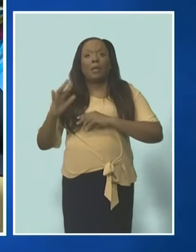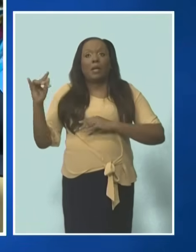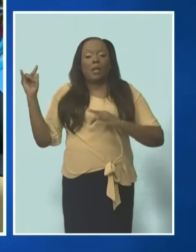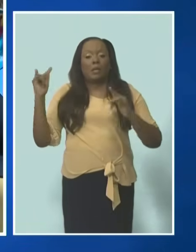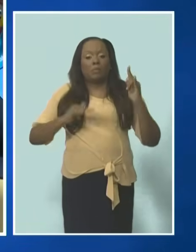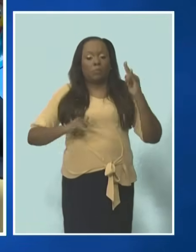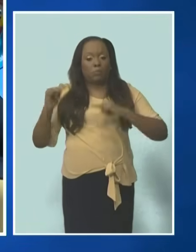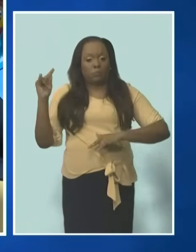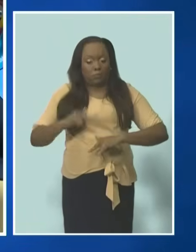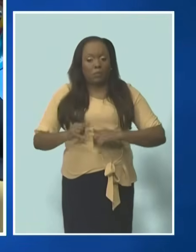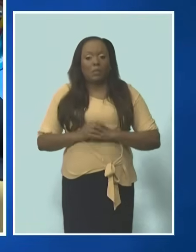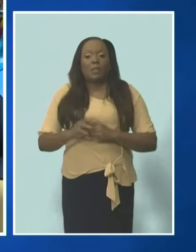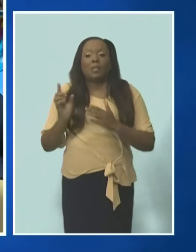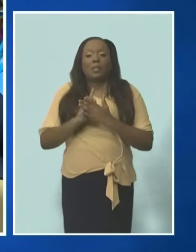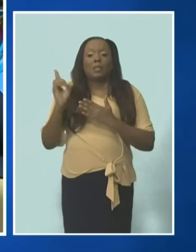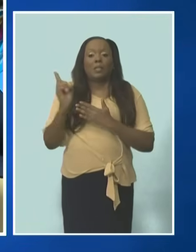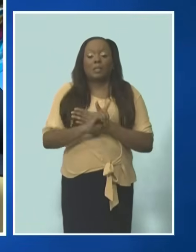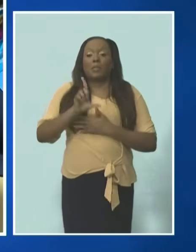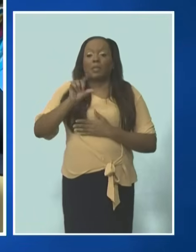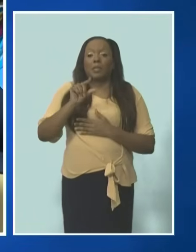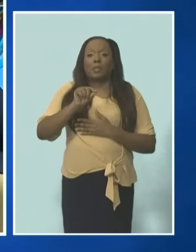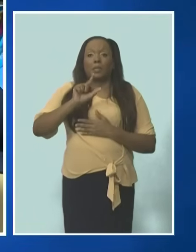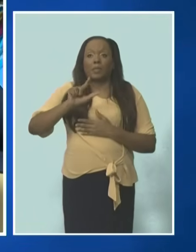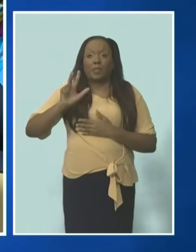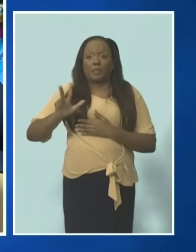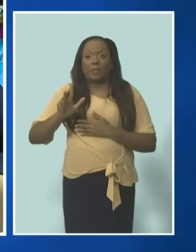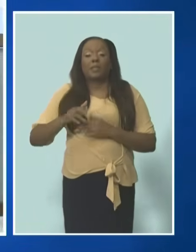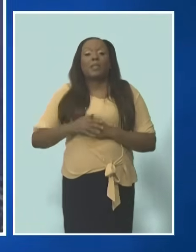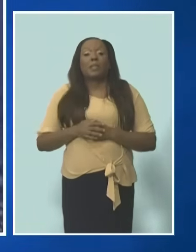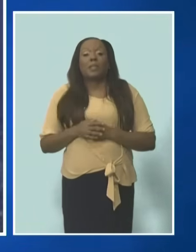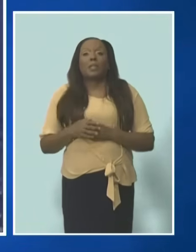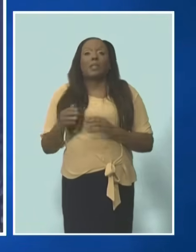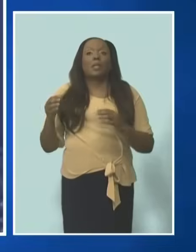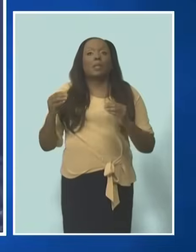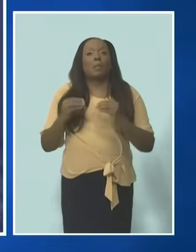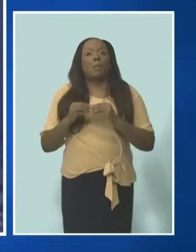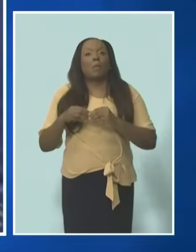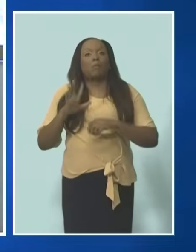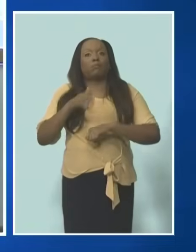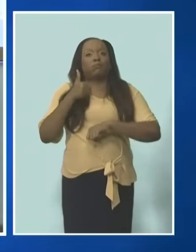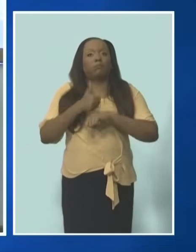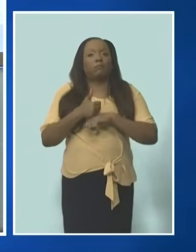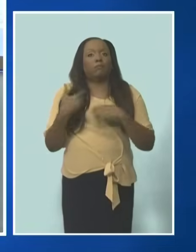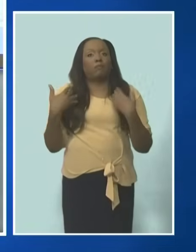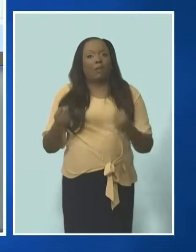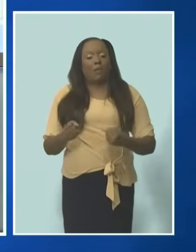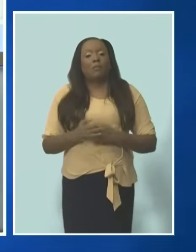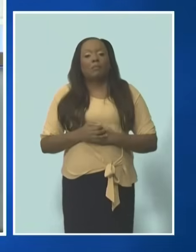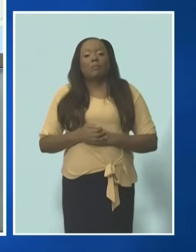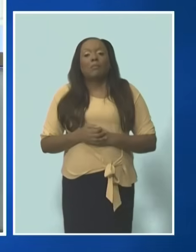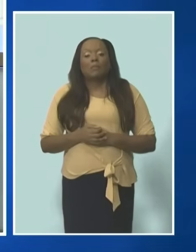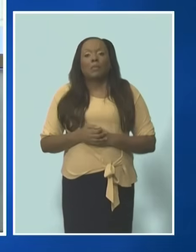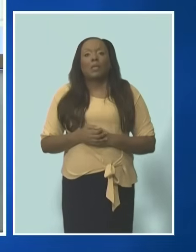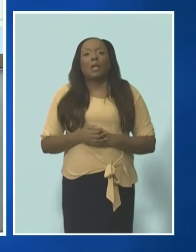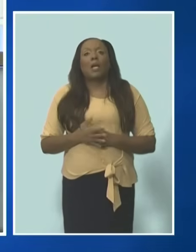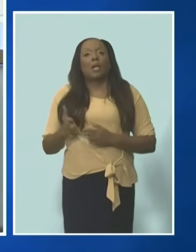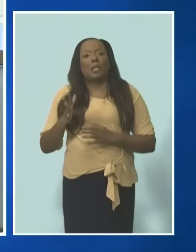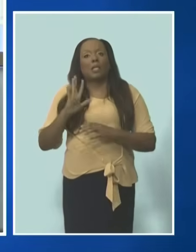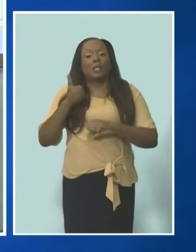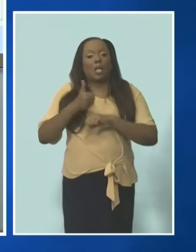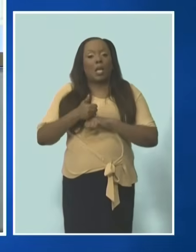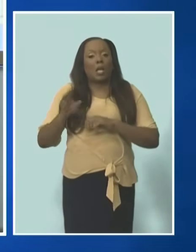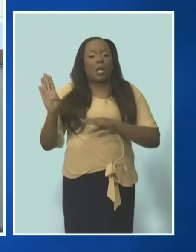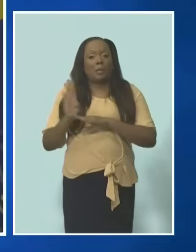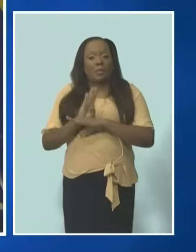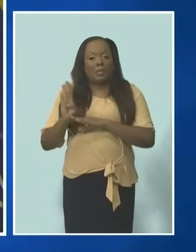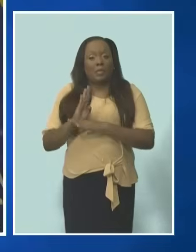islands. In December 2023, the Airways deepened its roots in Barbados by launching Flight Support Barbados Limited.